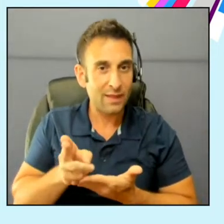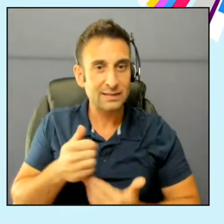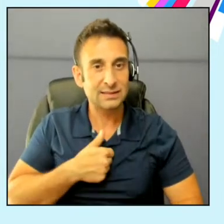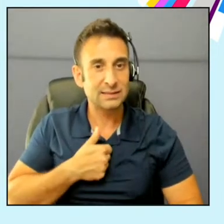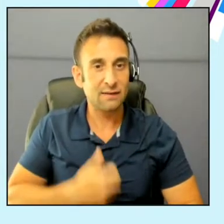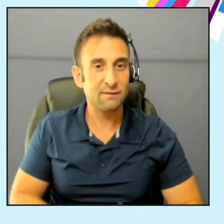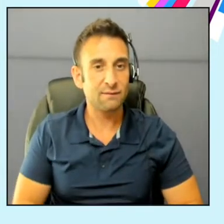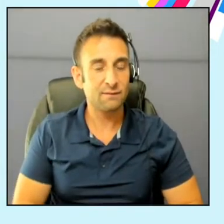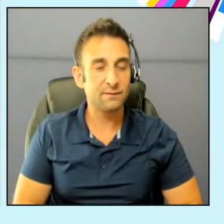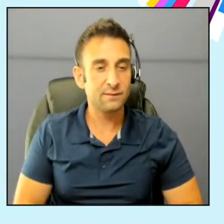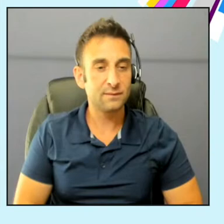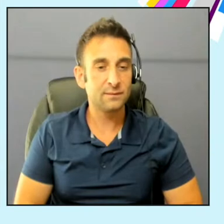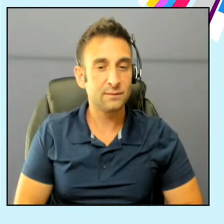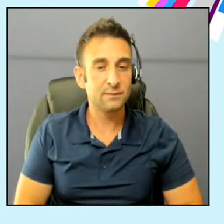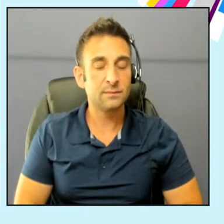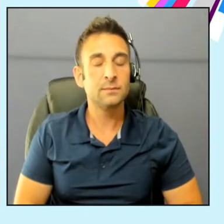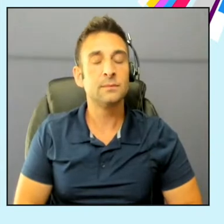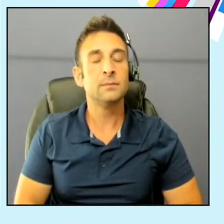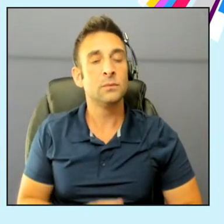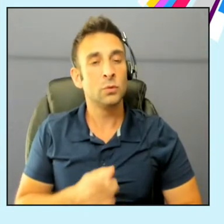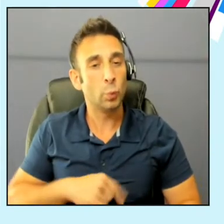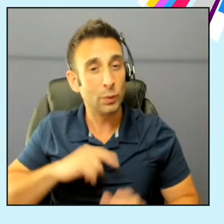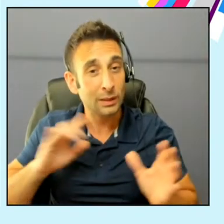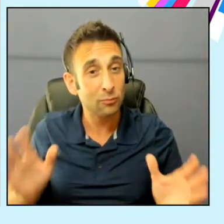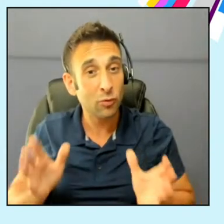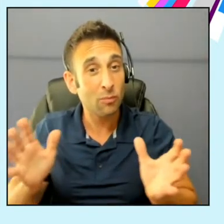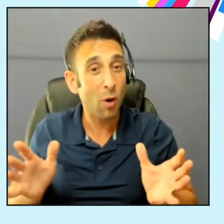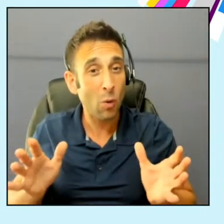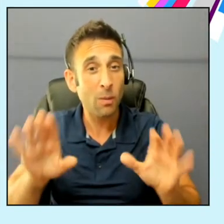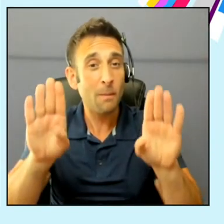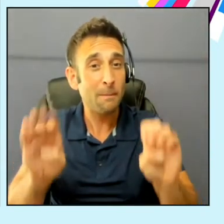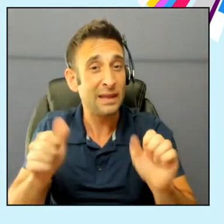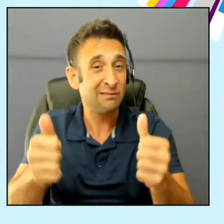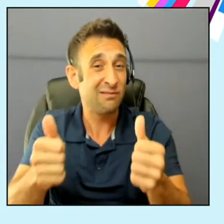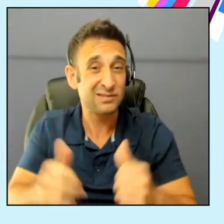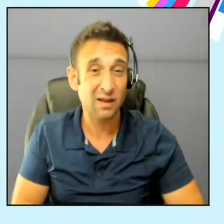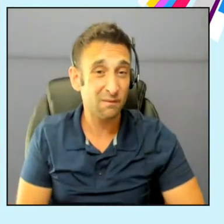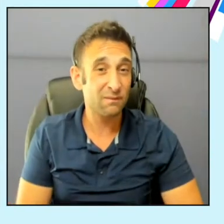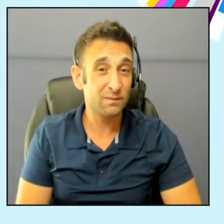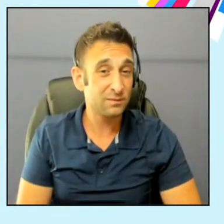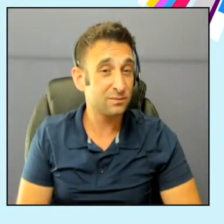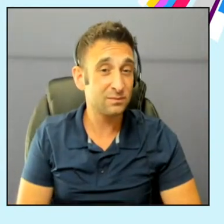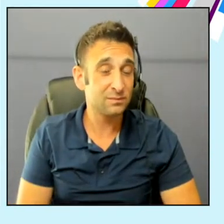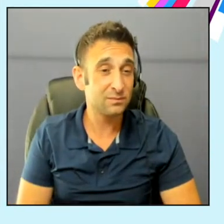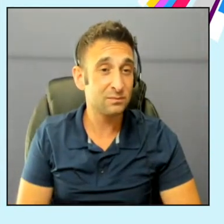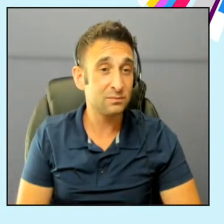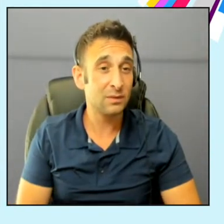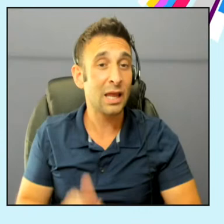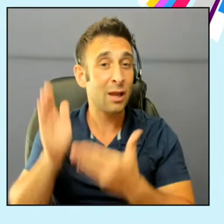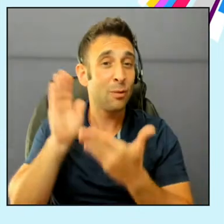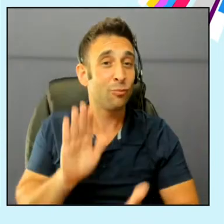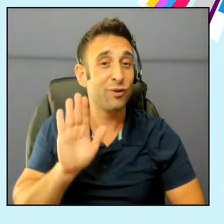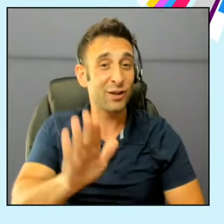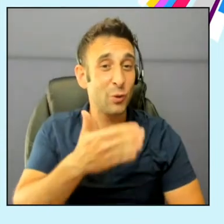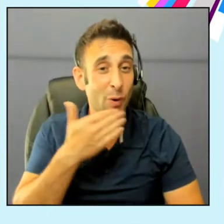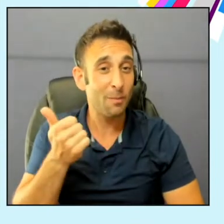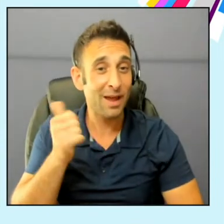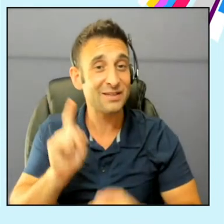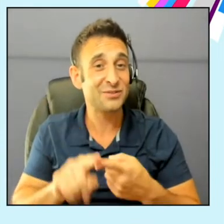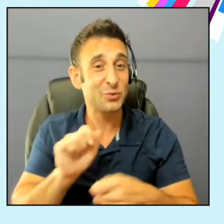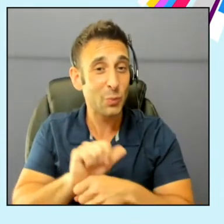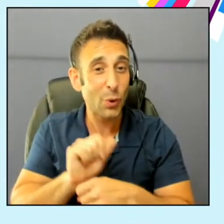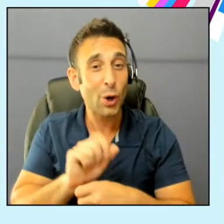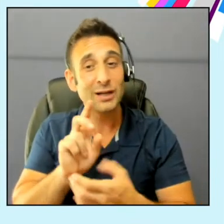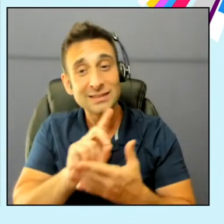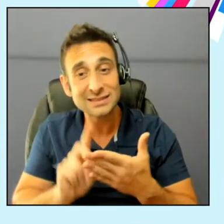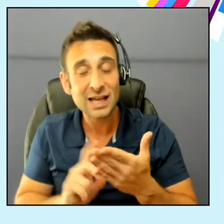that people just be yourself, be your and bring your best to work and design and serve